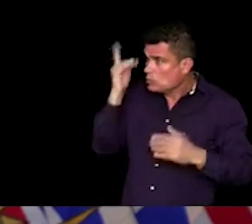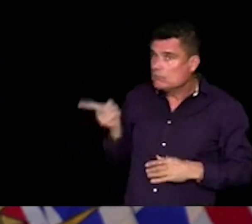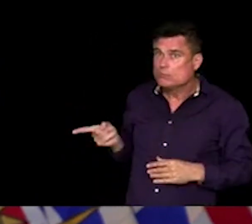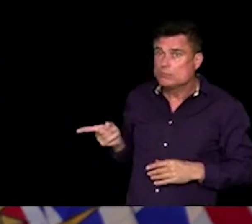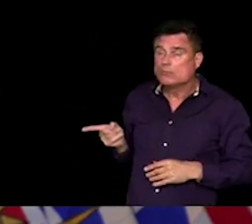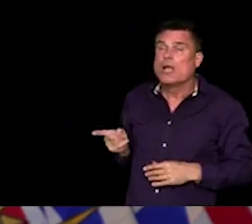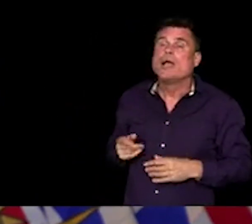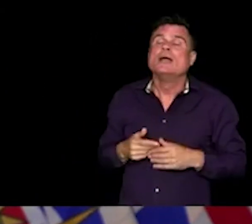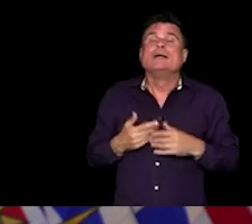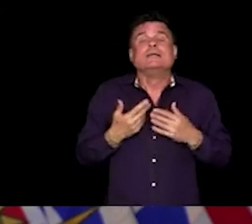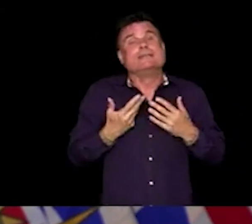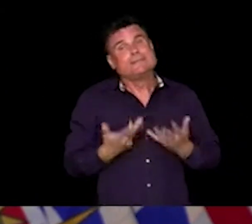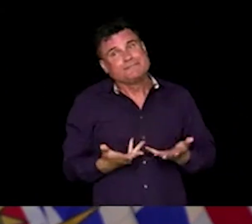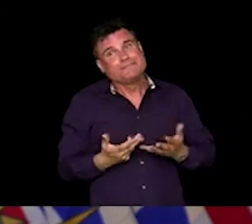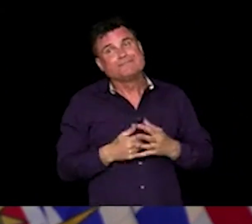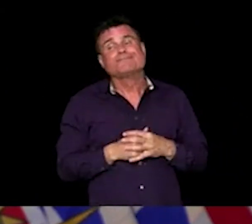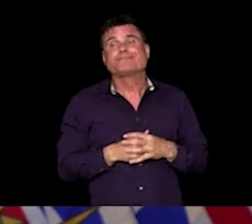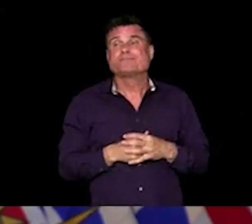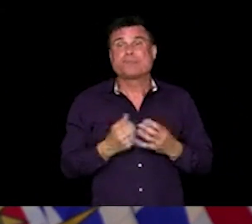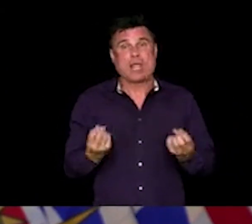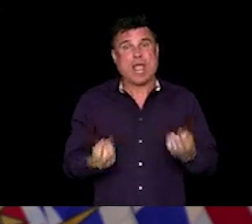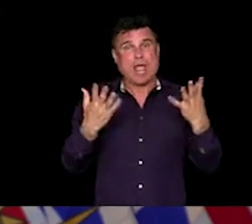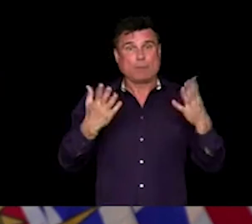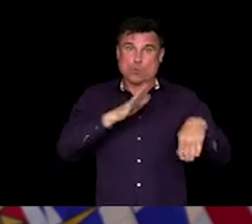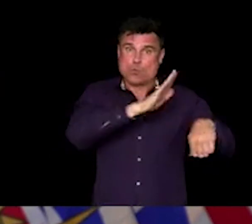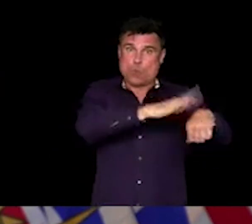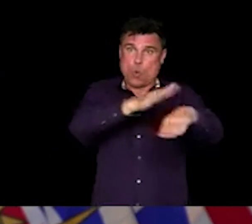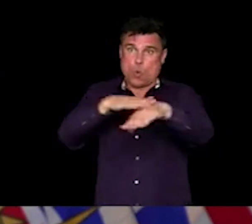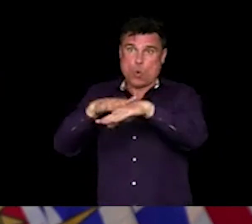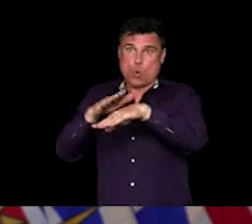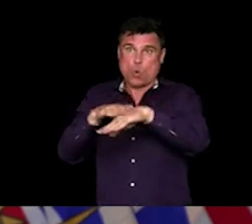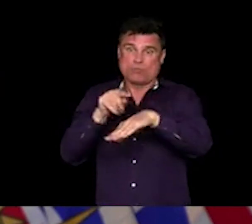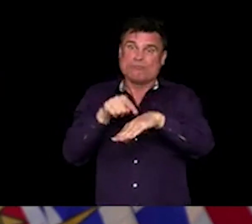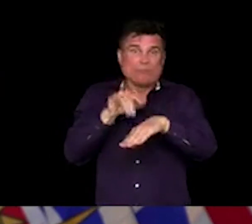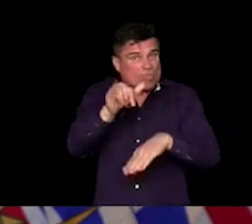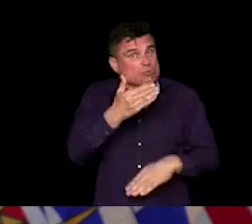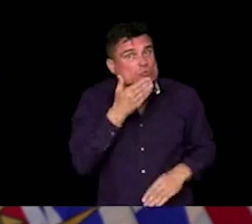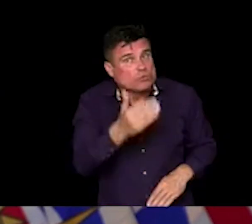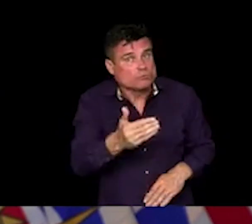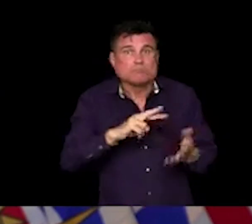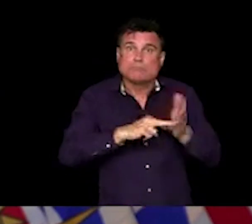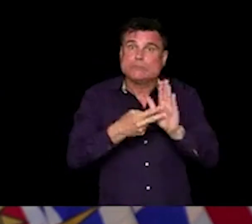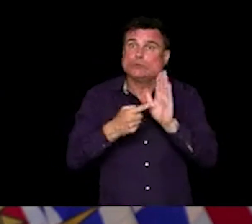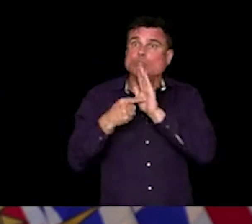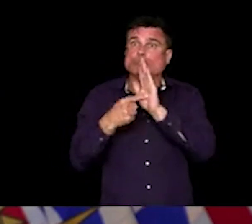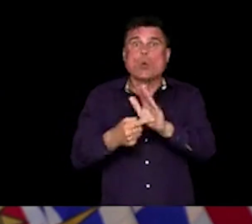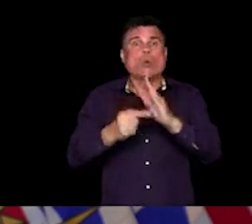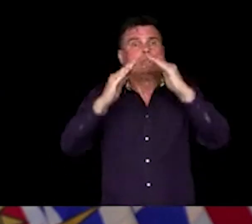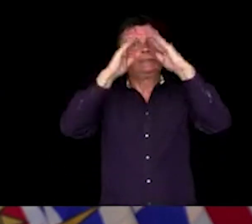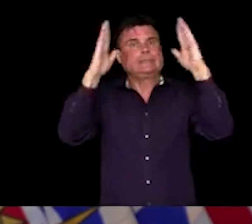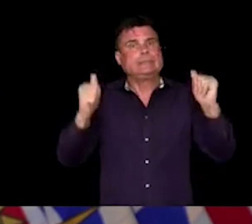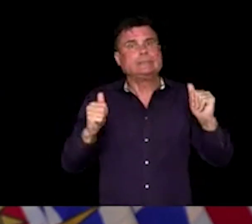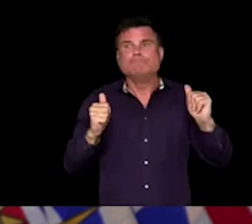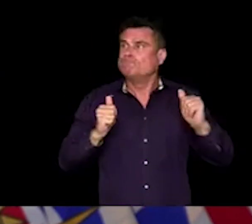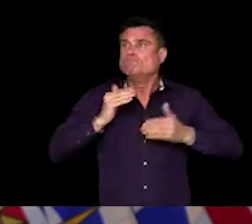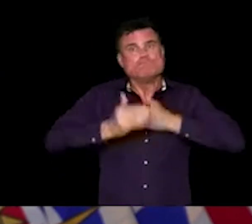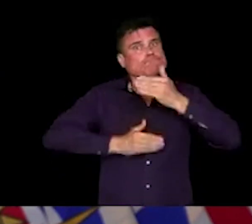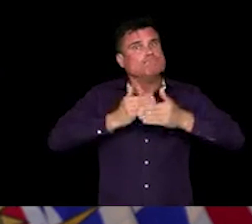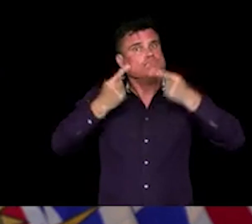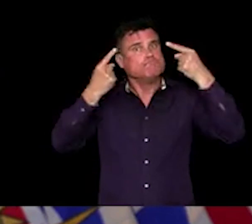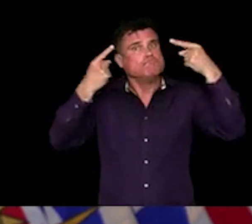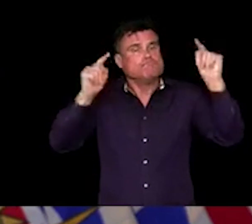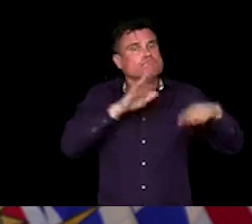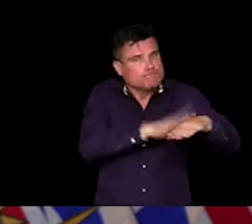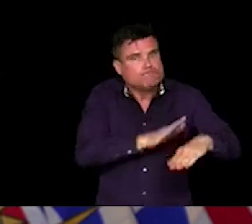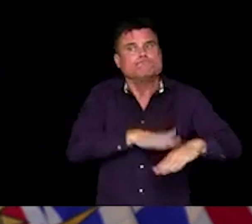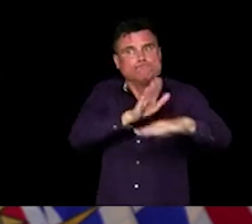you know, when people get the warning, they get the education, the advice they need to do the right thing. And what I hear from those people